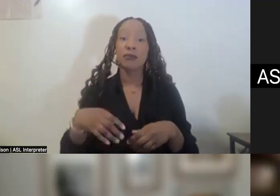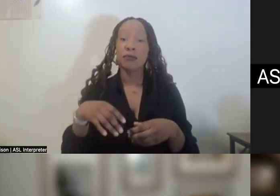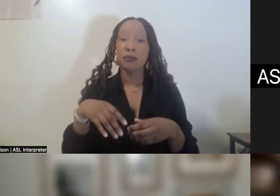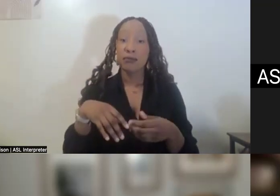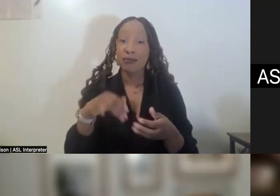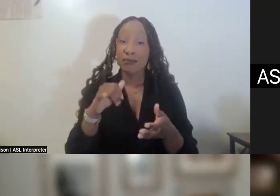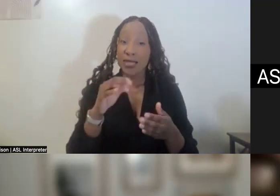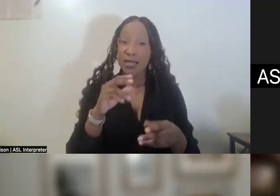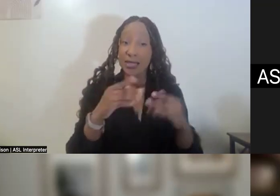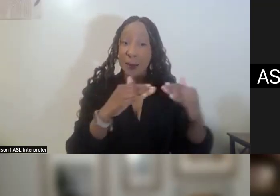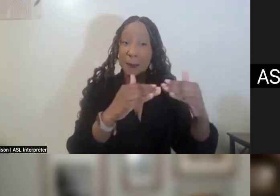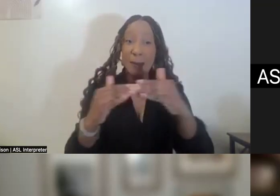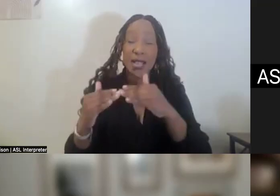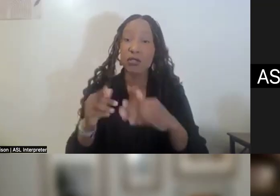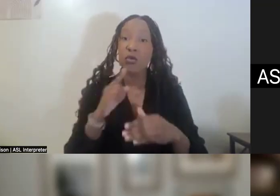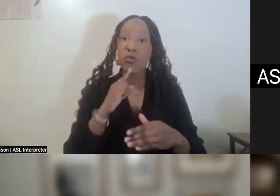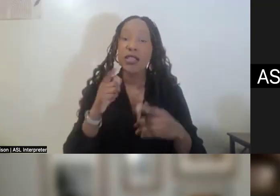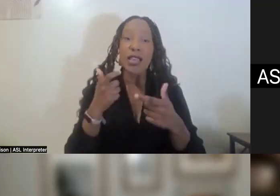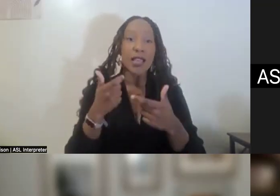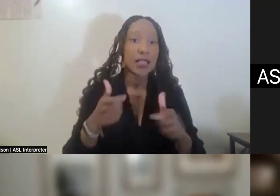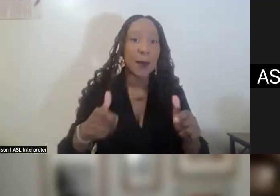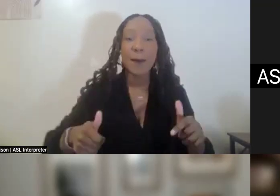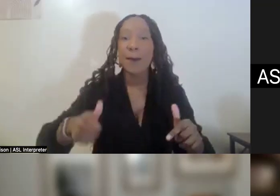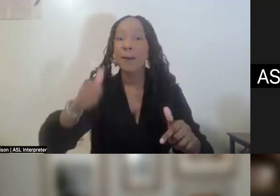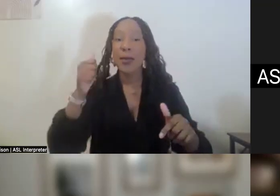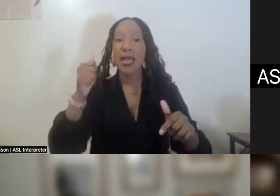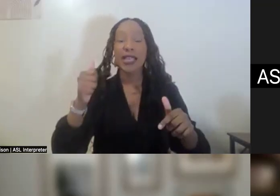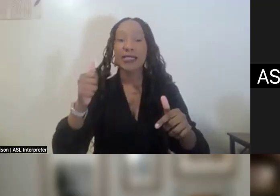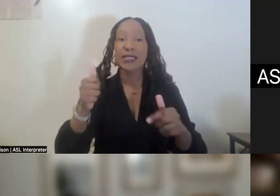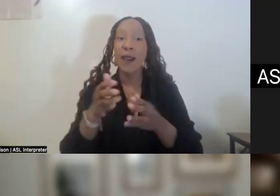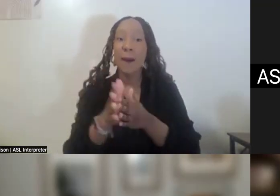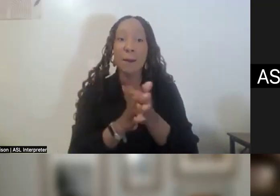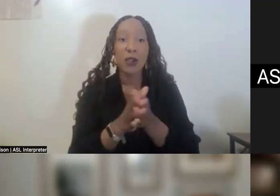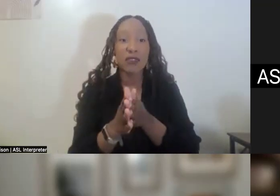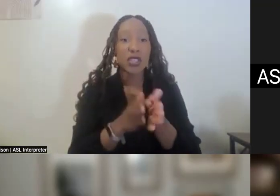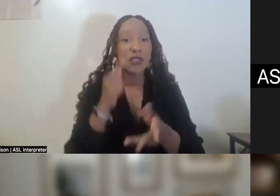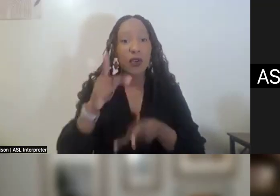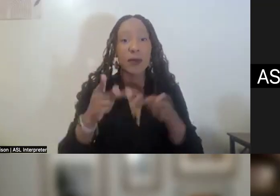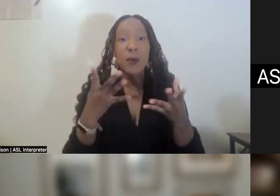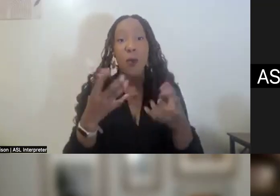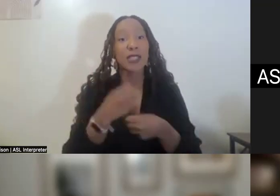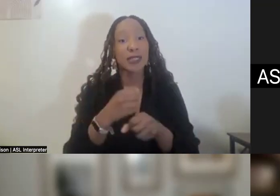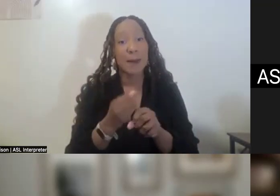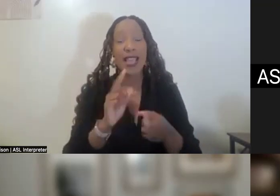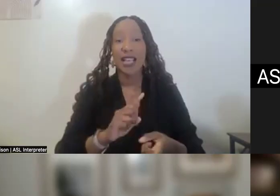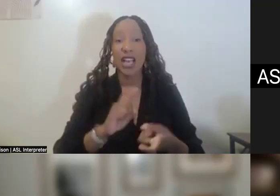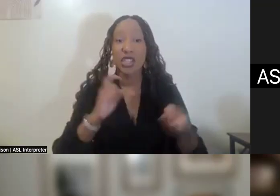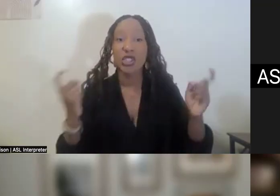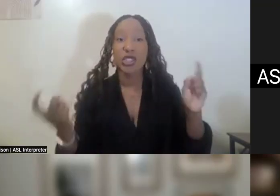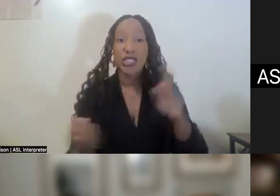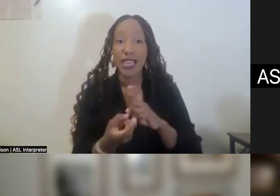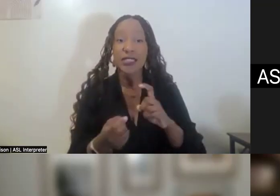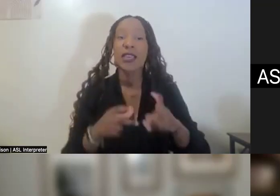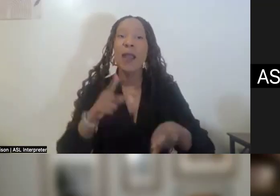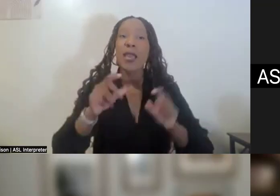those persons are one of the biggest driving factors for people wanting to make a change. And so people who can